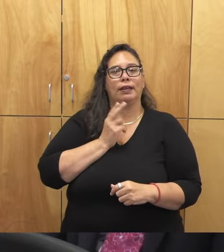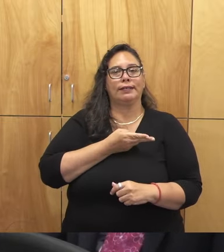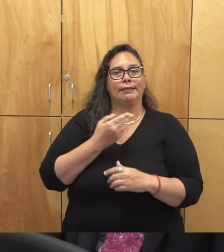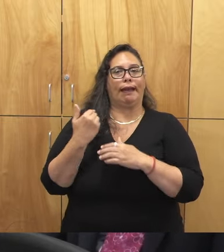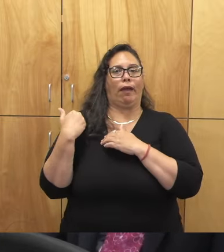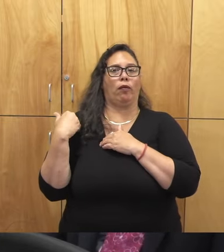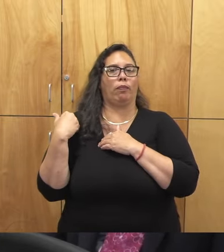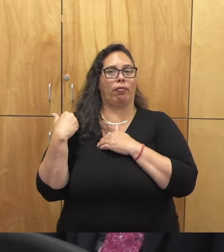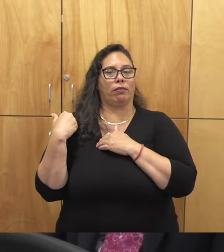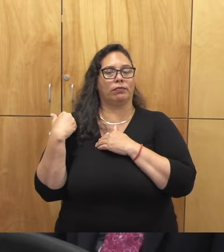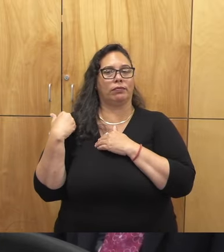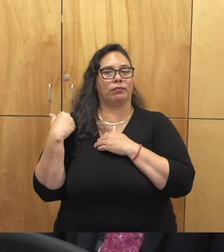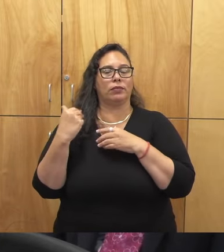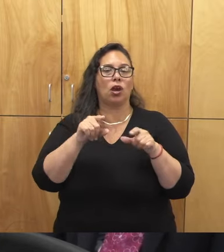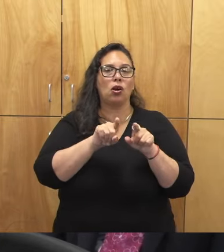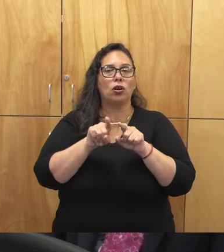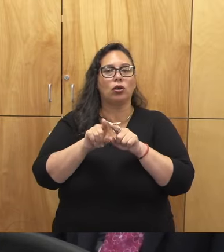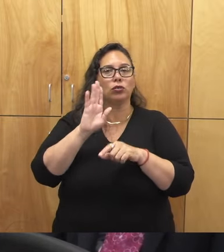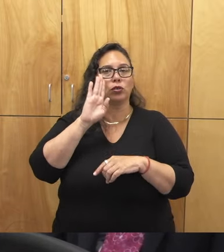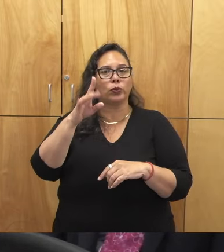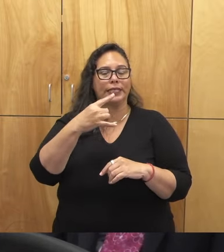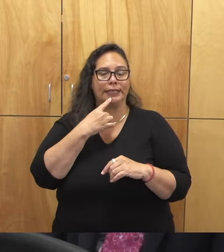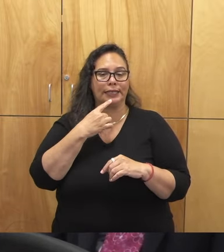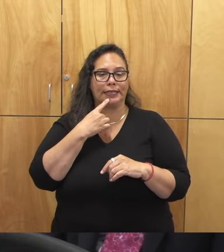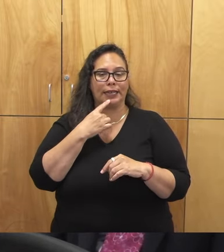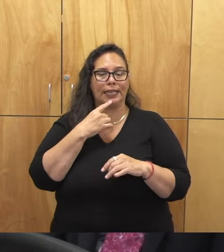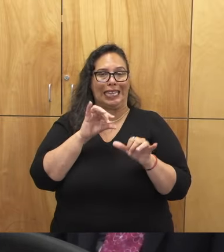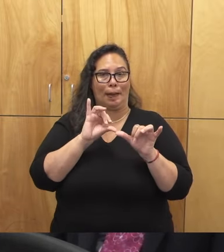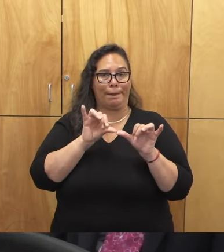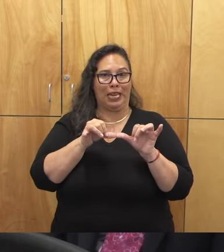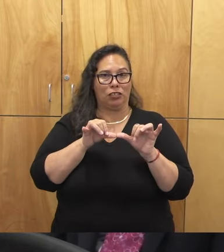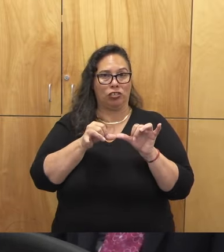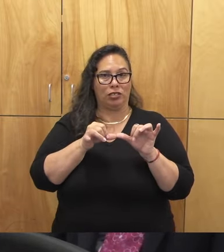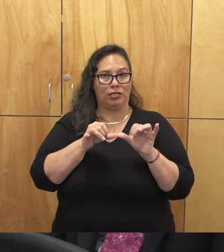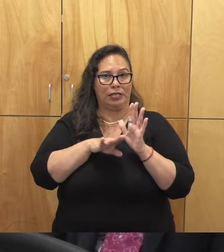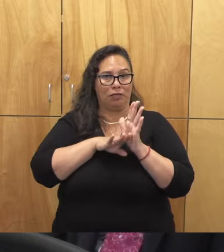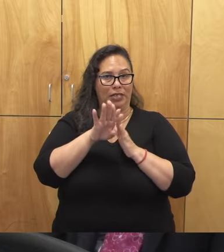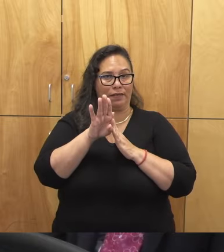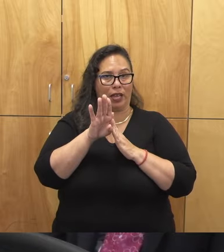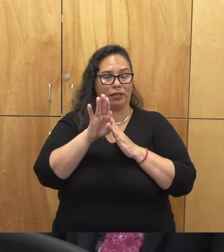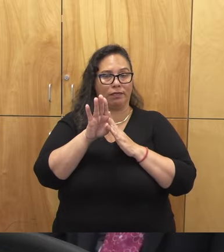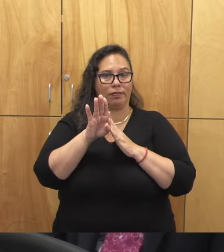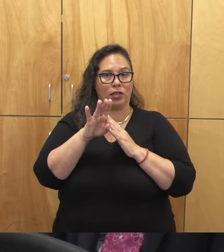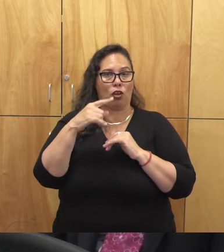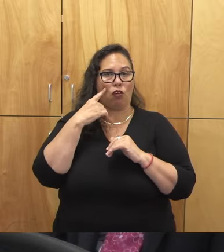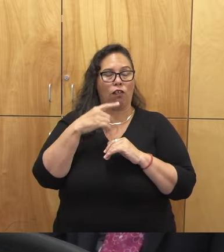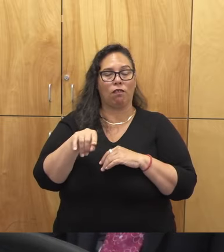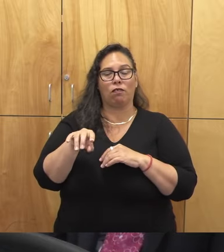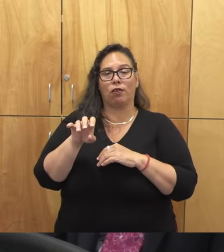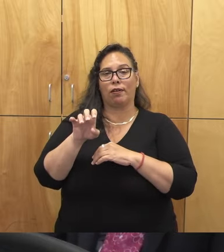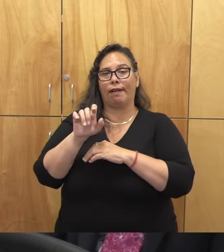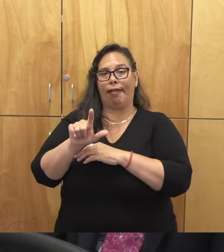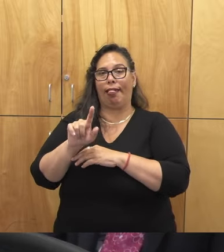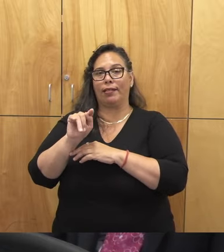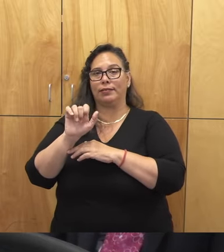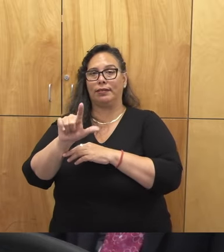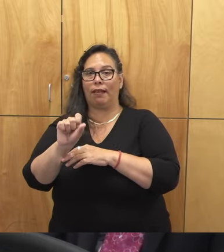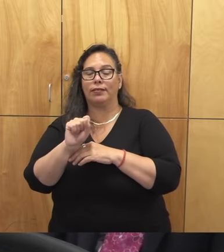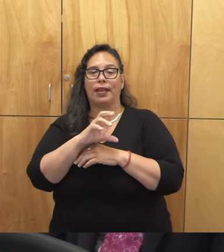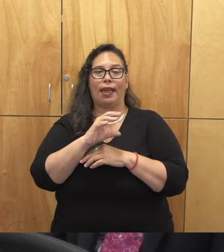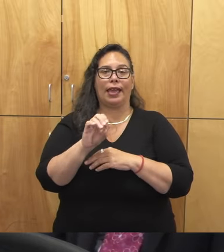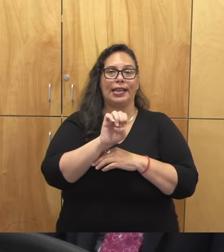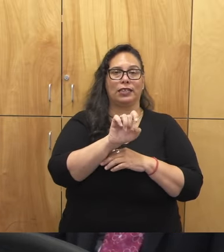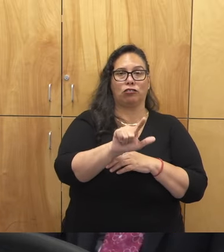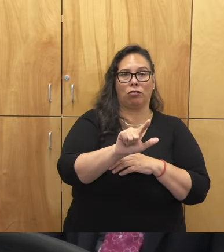also say that the metrics that we have developed for LTELs and English